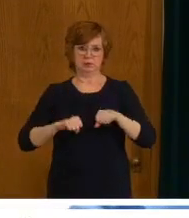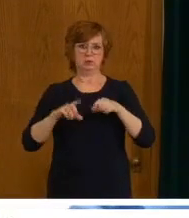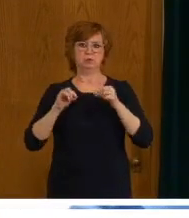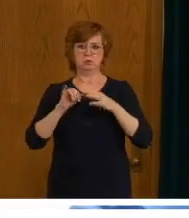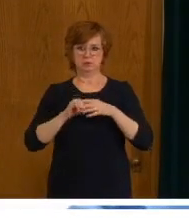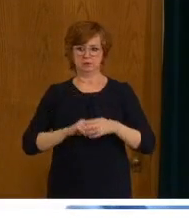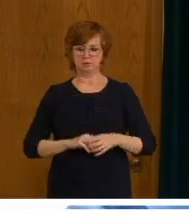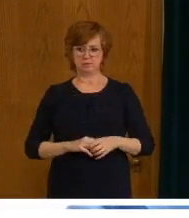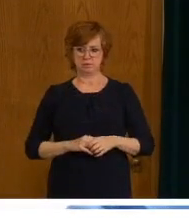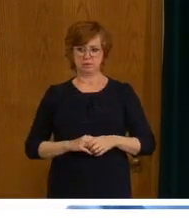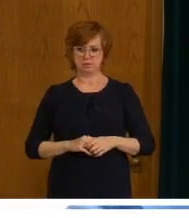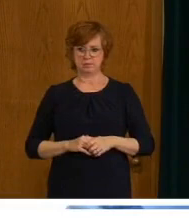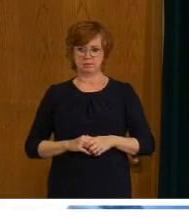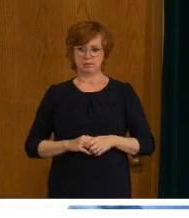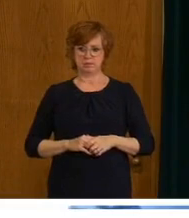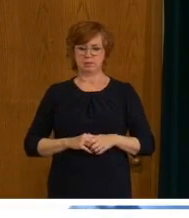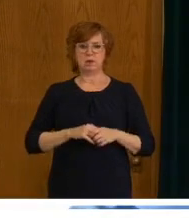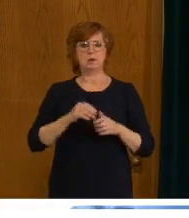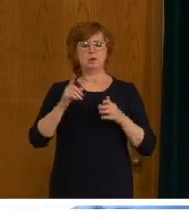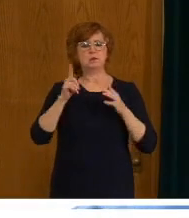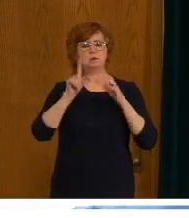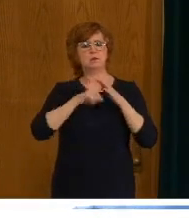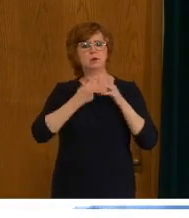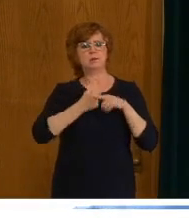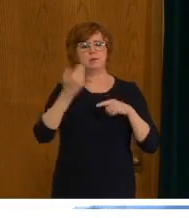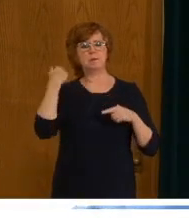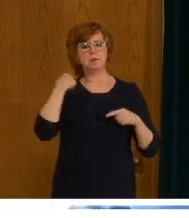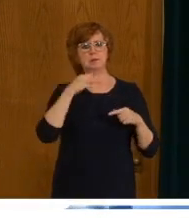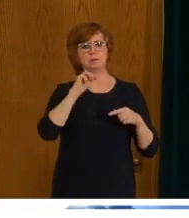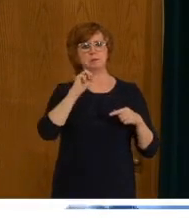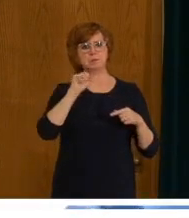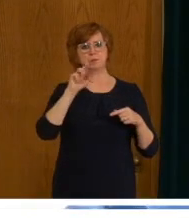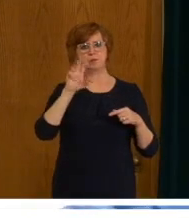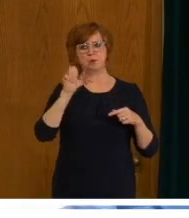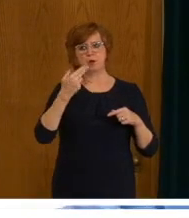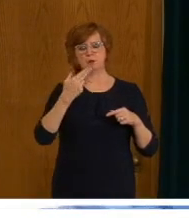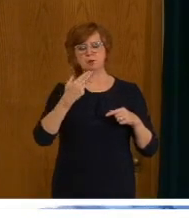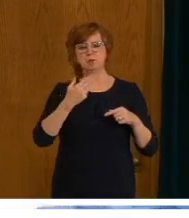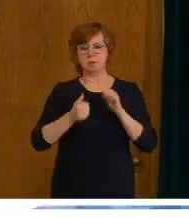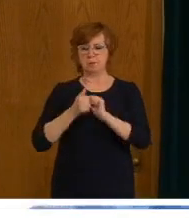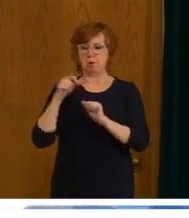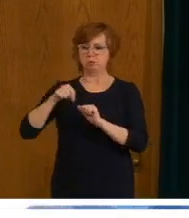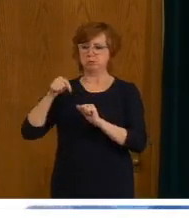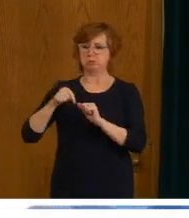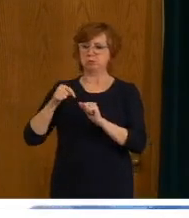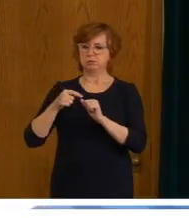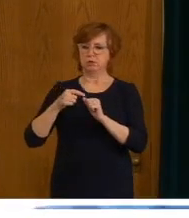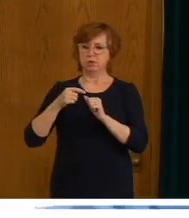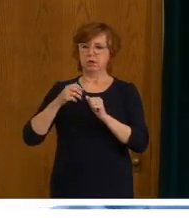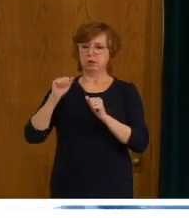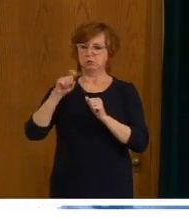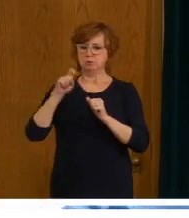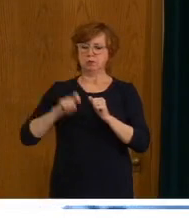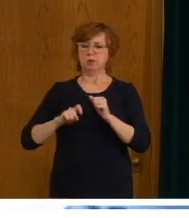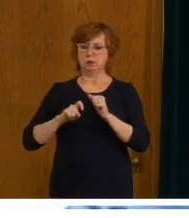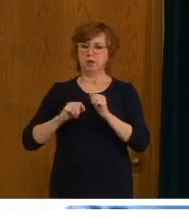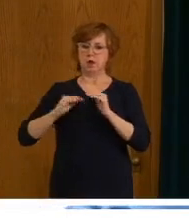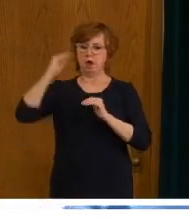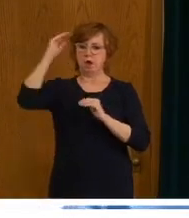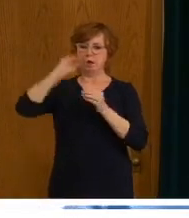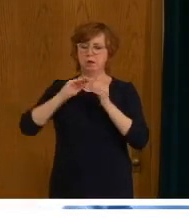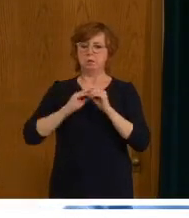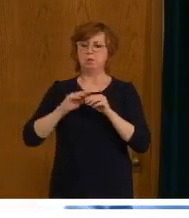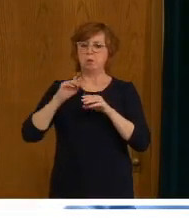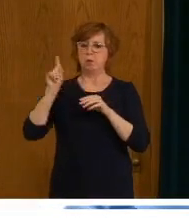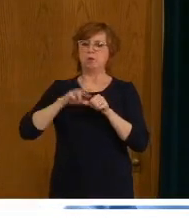for those who got the AstraZeneca first in middle of March, and those are mostly people in Regina, I think, but then, obviously